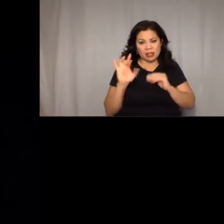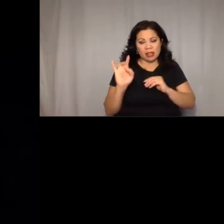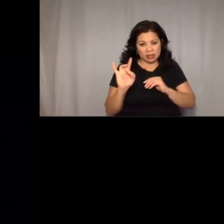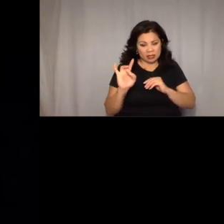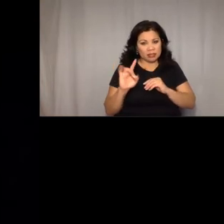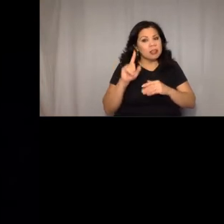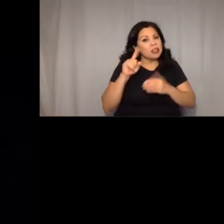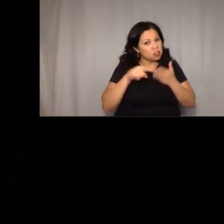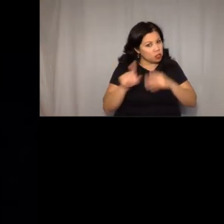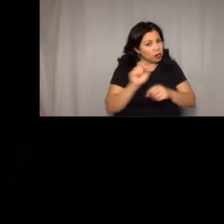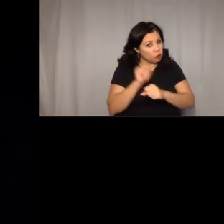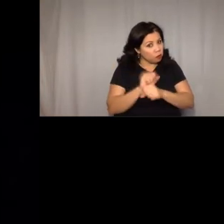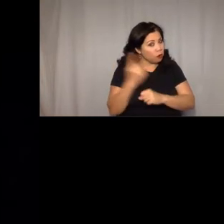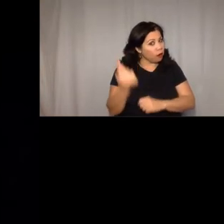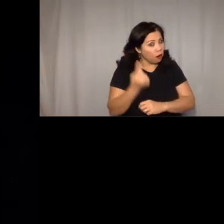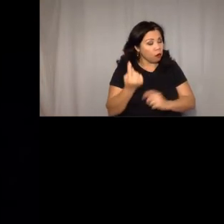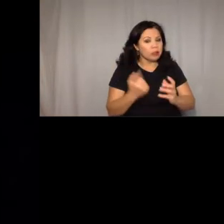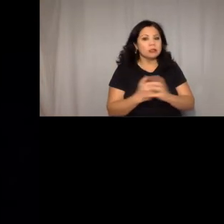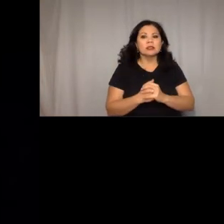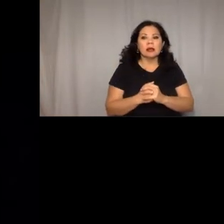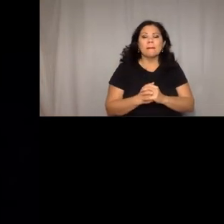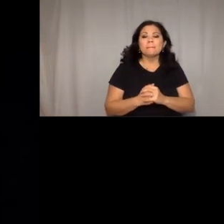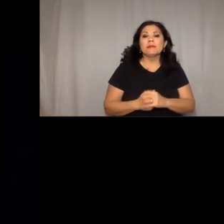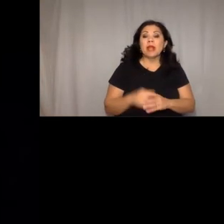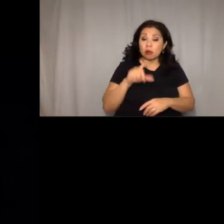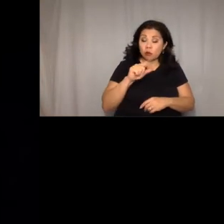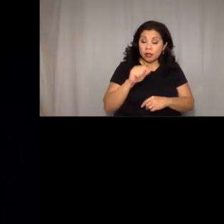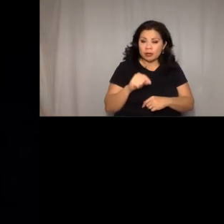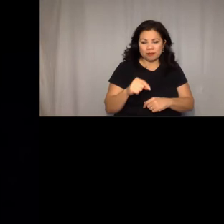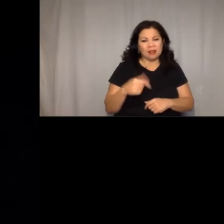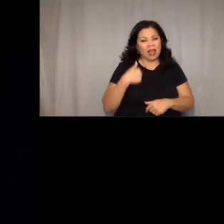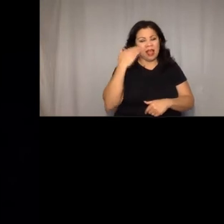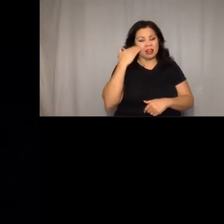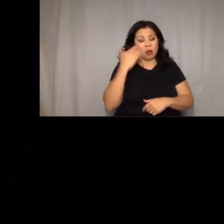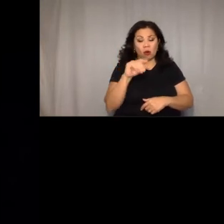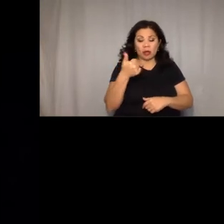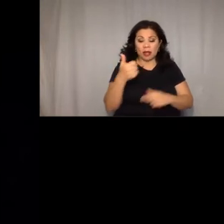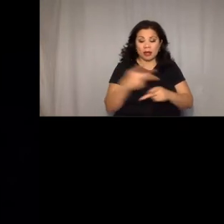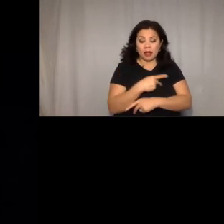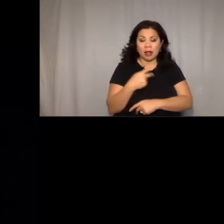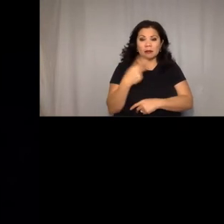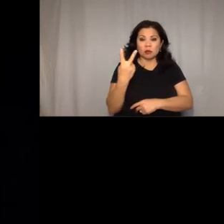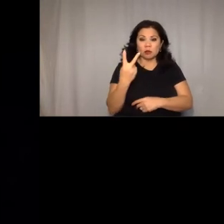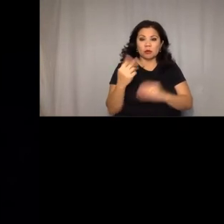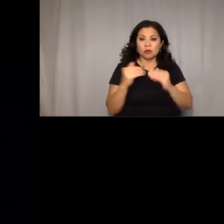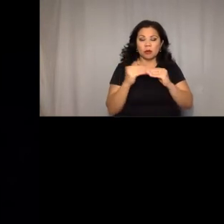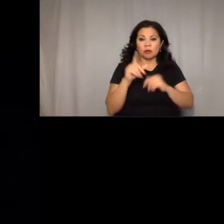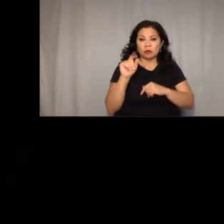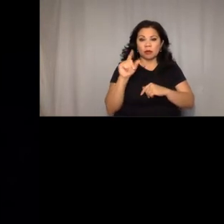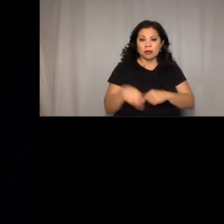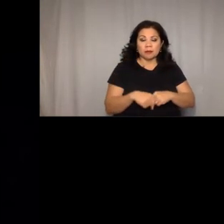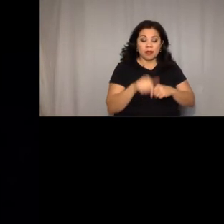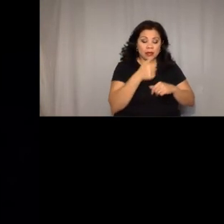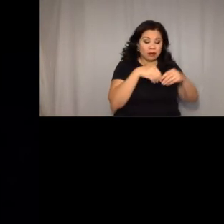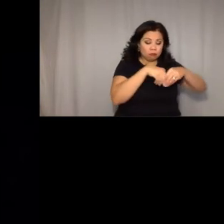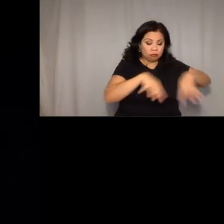is 8. Perfect. Now for 20, I know that 10 times 2 is 20. 5 times